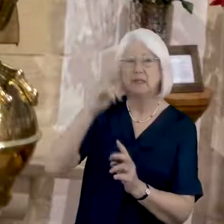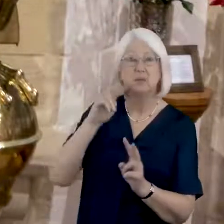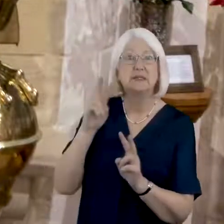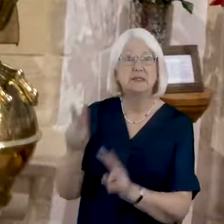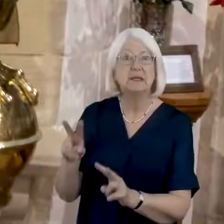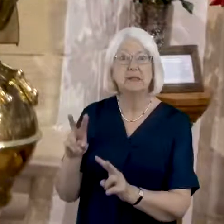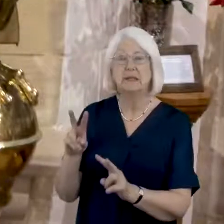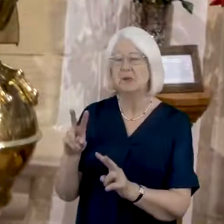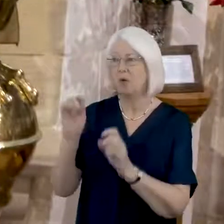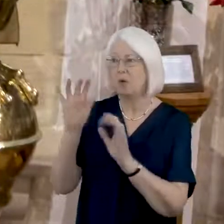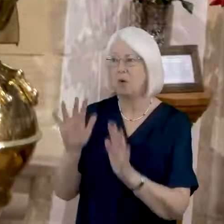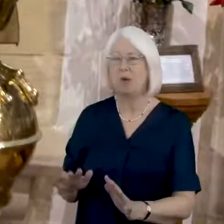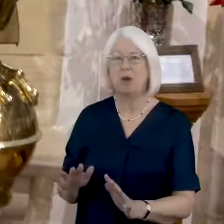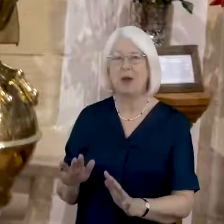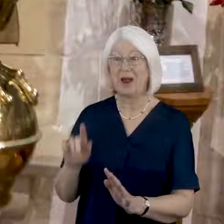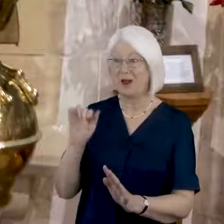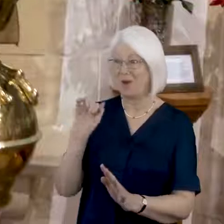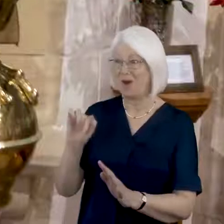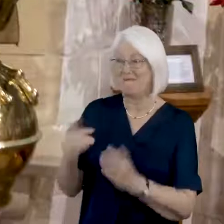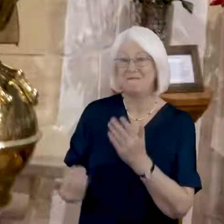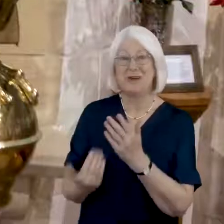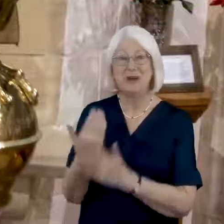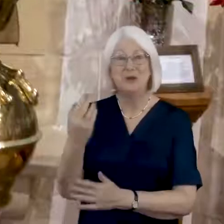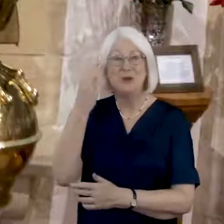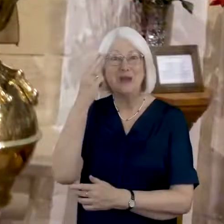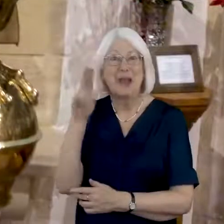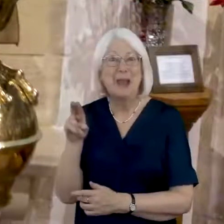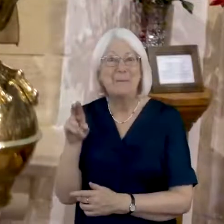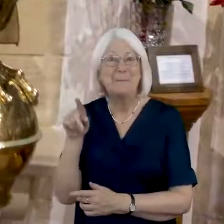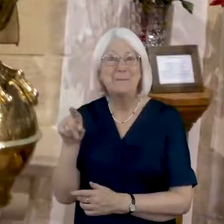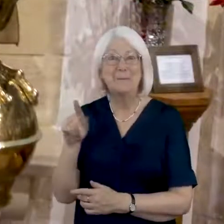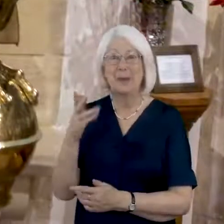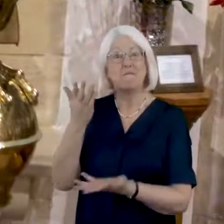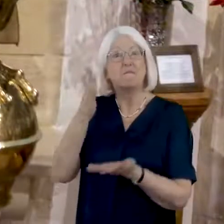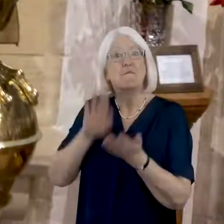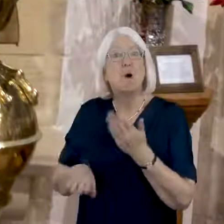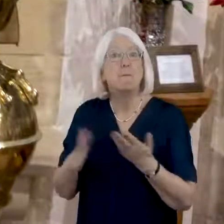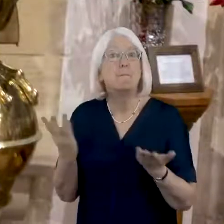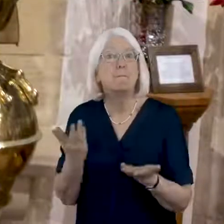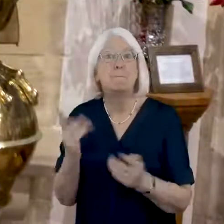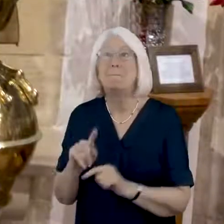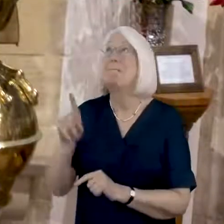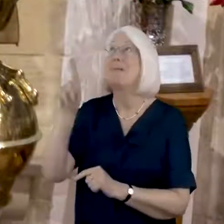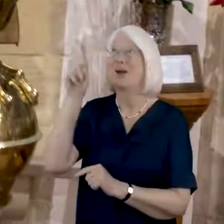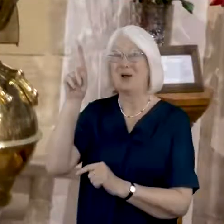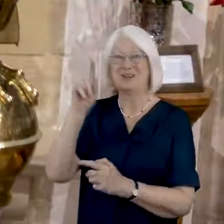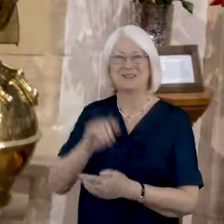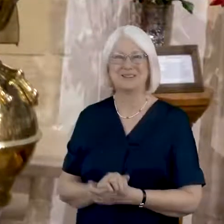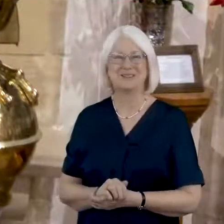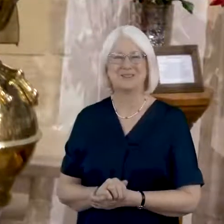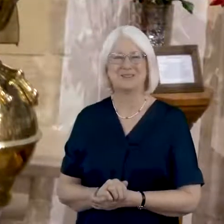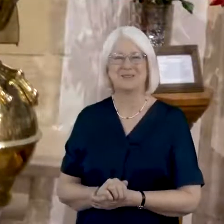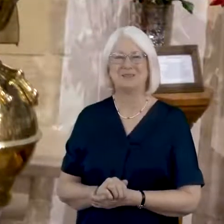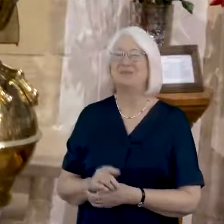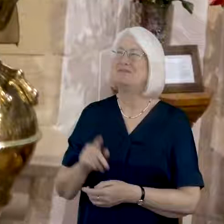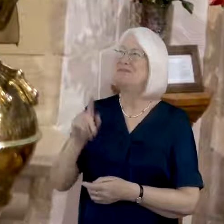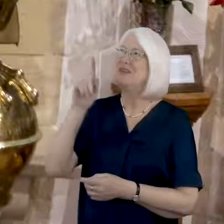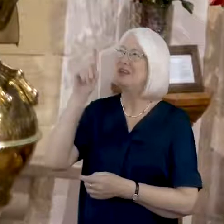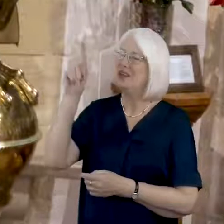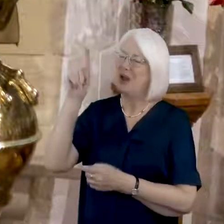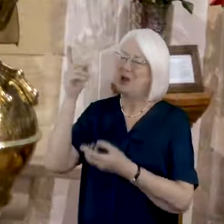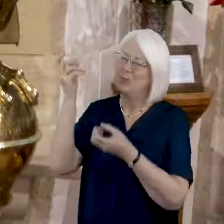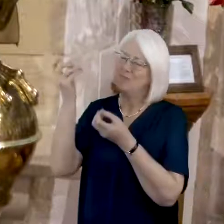new name that the mouth of the Lord shall give. You will be a crown of beauty in the hand of the